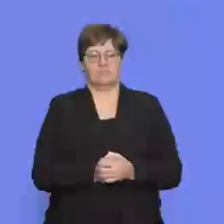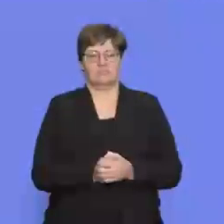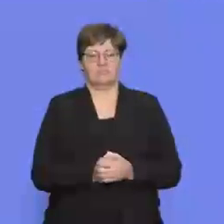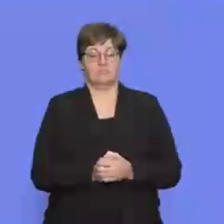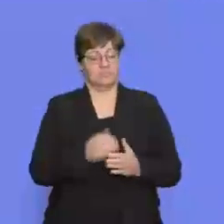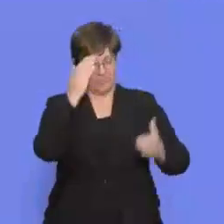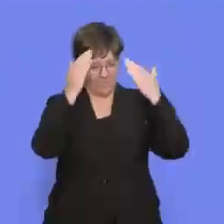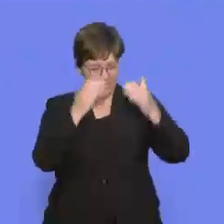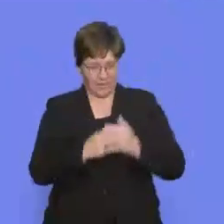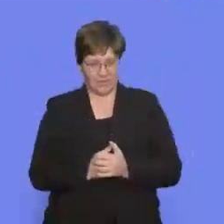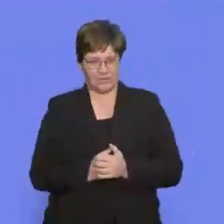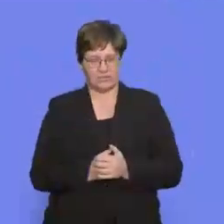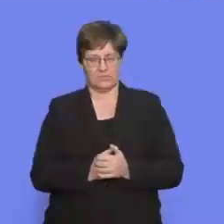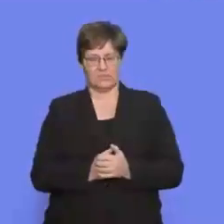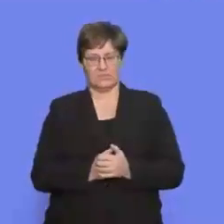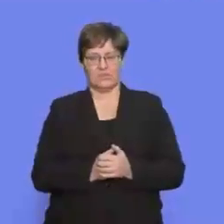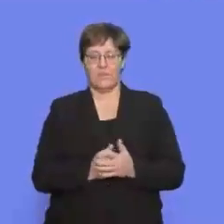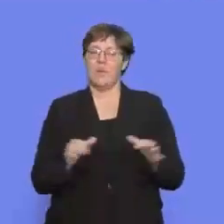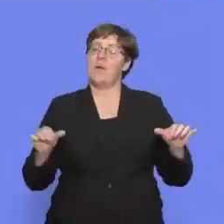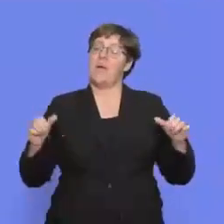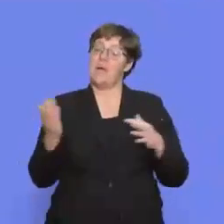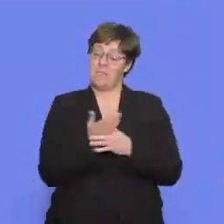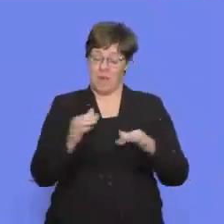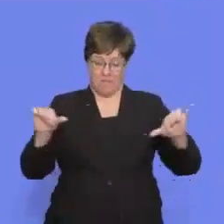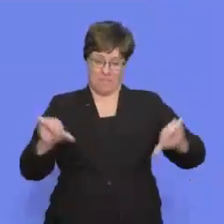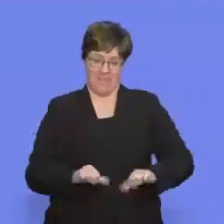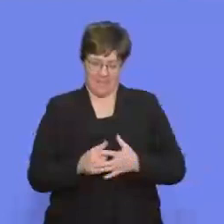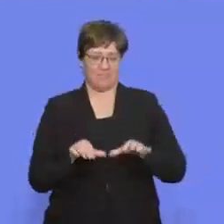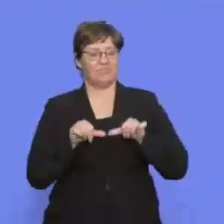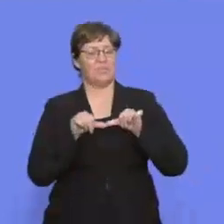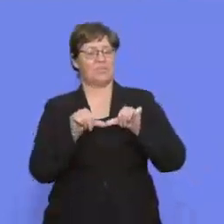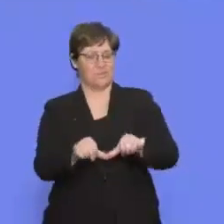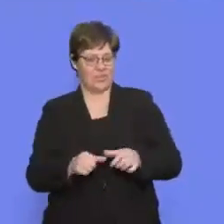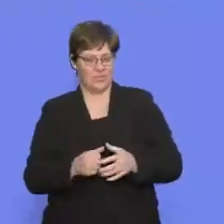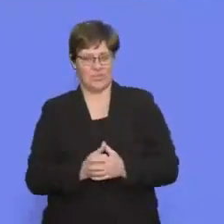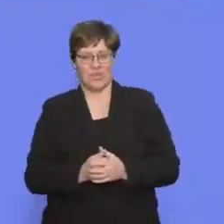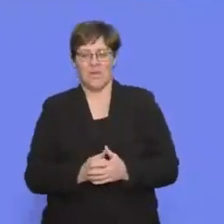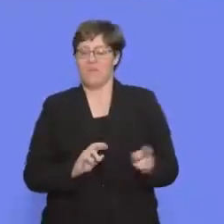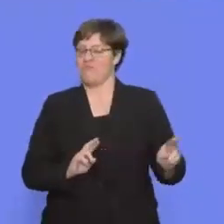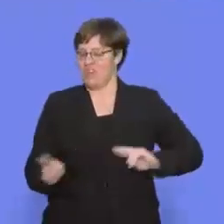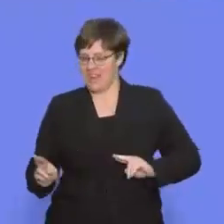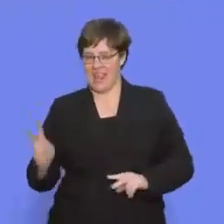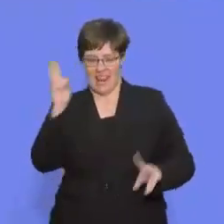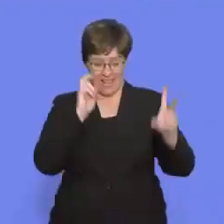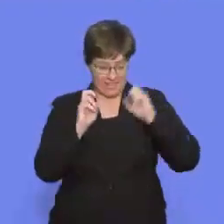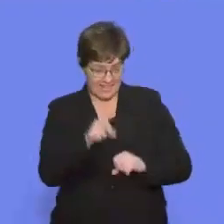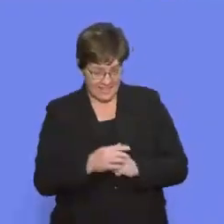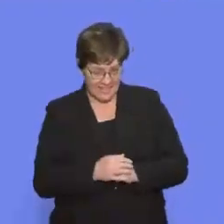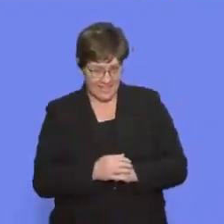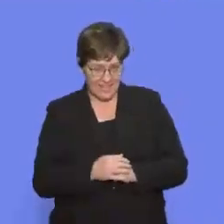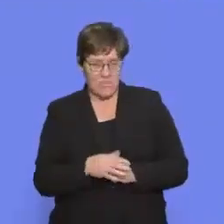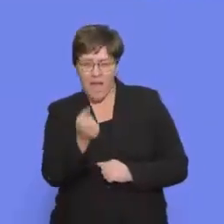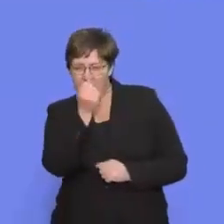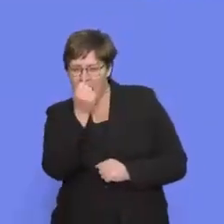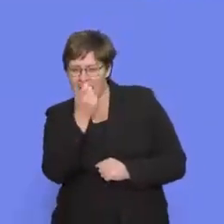Hi guys, we're back from the ad break. We continue. You are refreshed, you are ready to listen and to